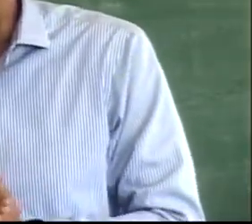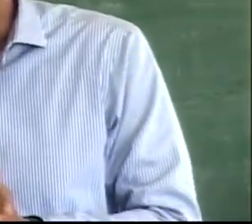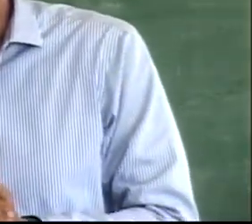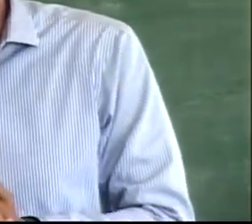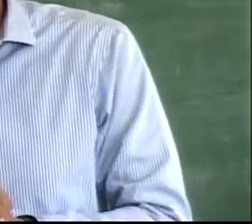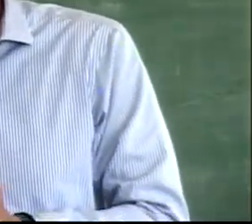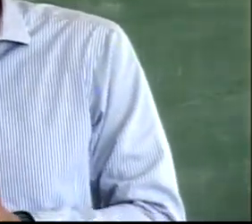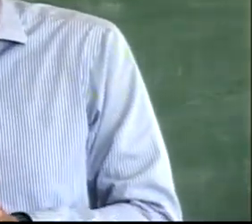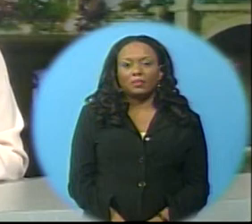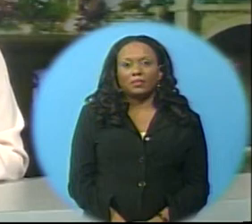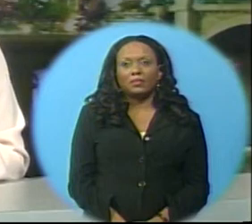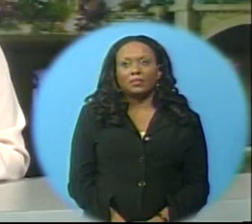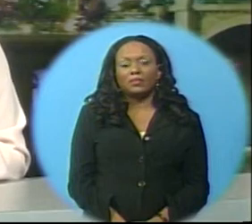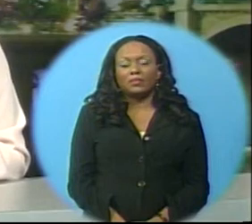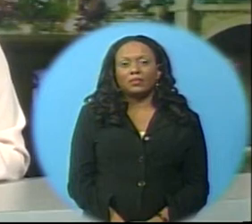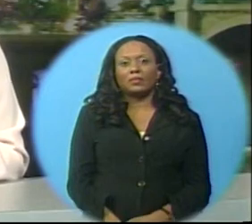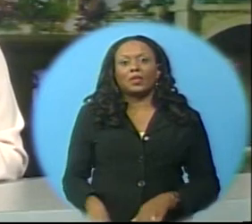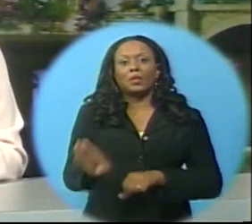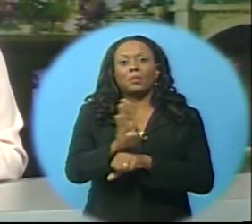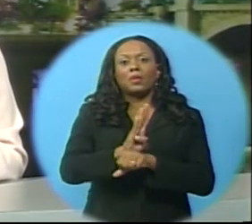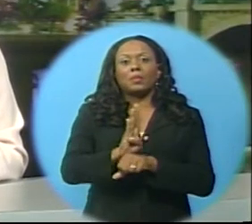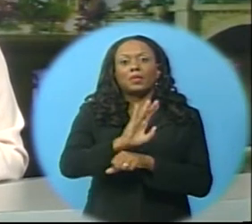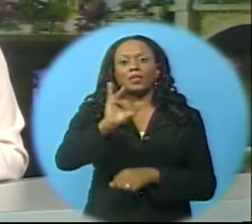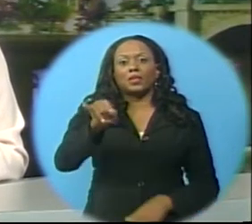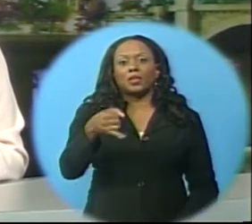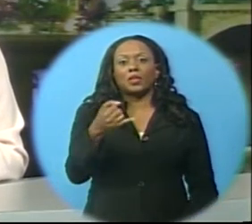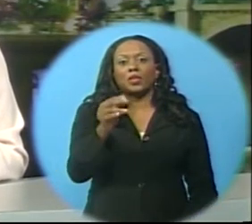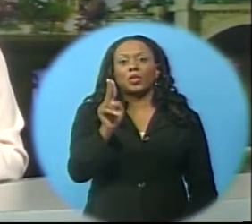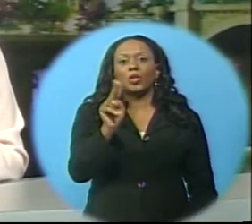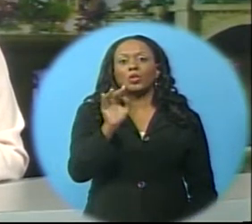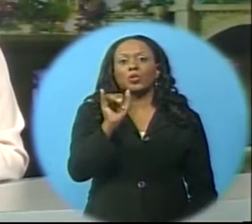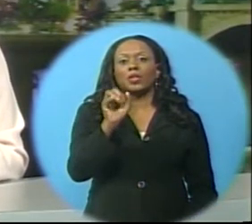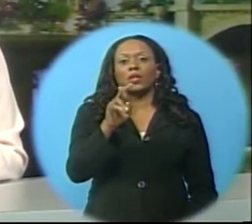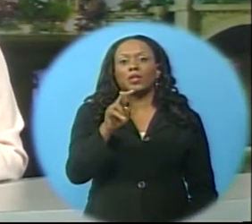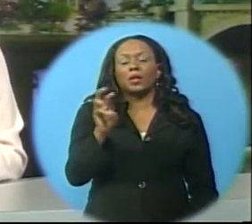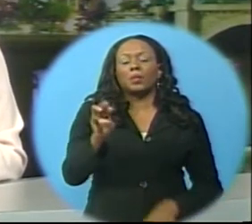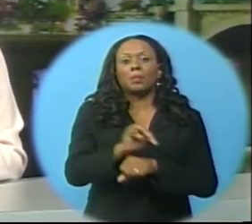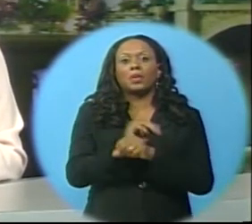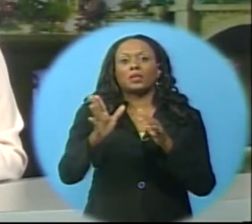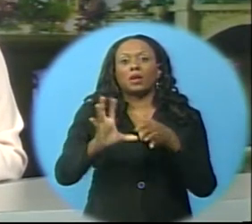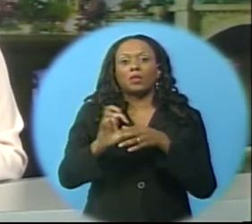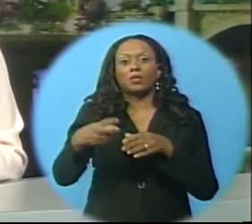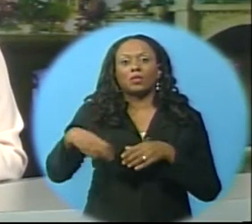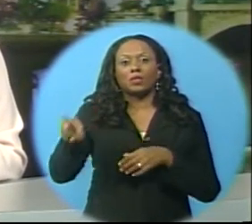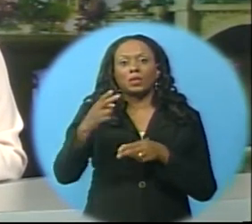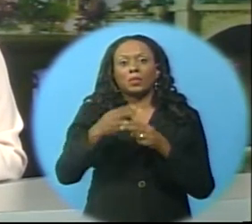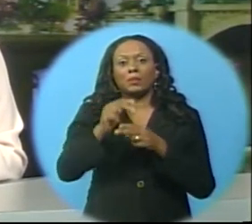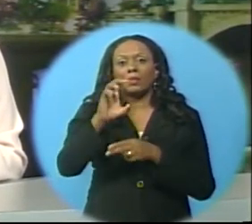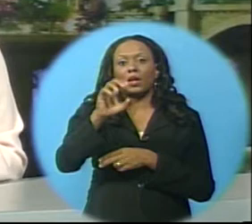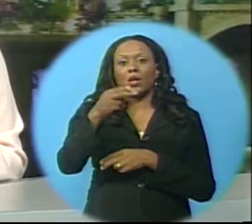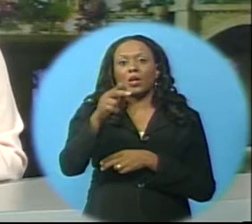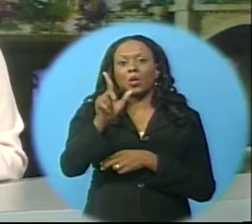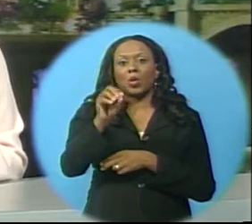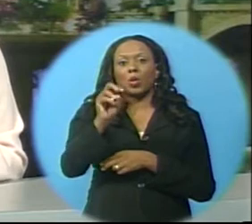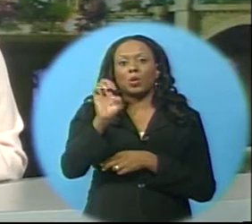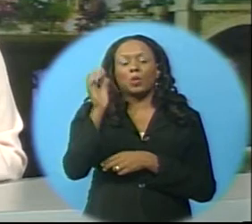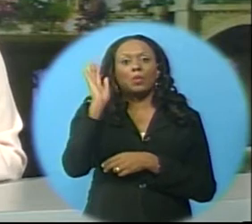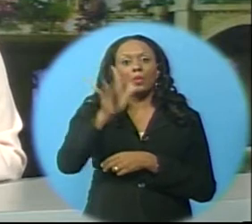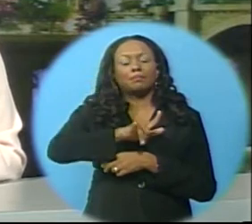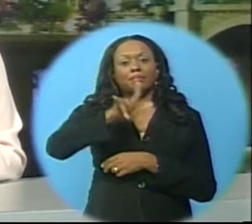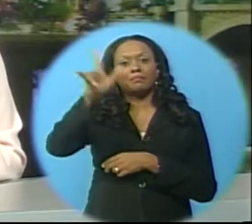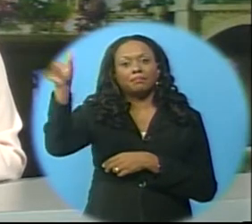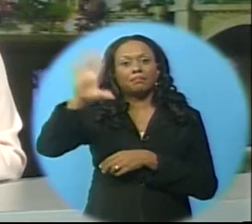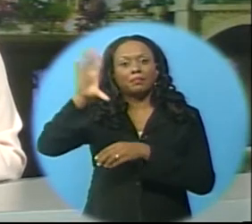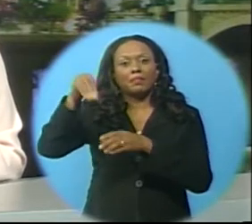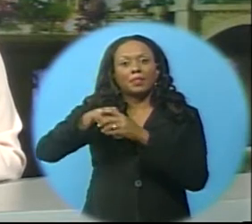information technology Barbados' Junior Minister of Tourism Chloe Walker Is leaving the island Later this month To take part